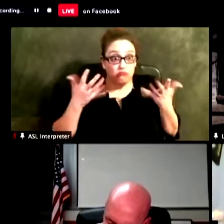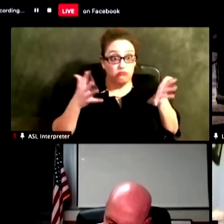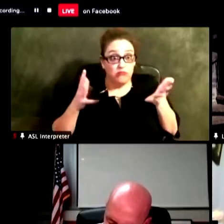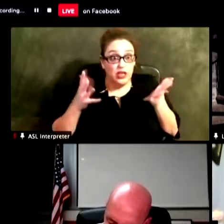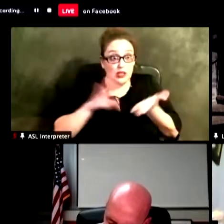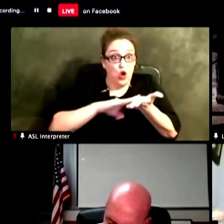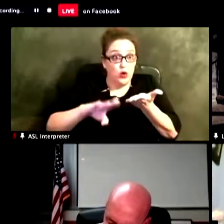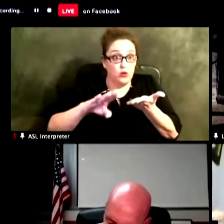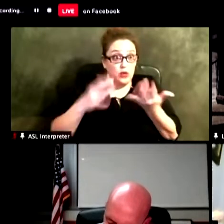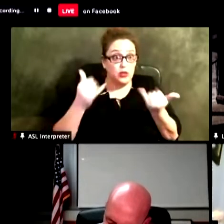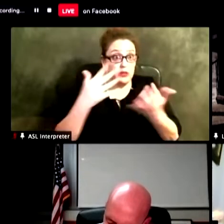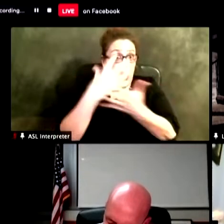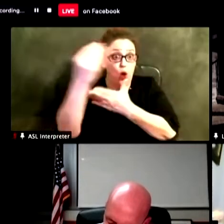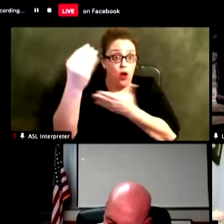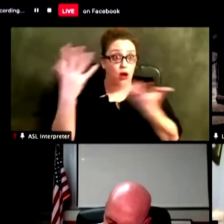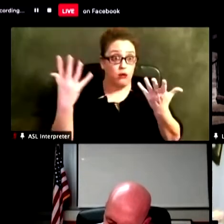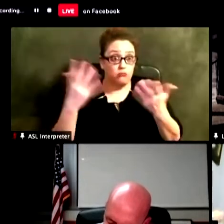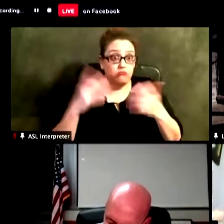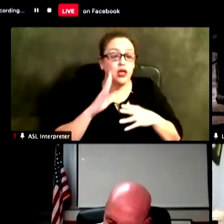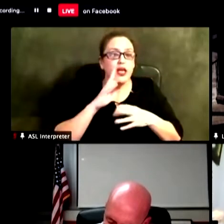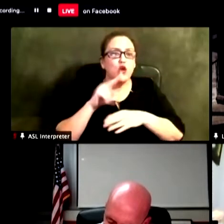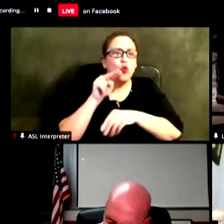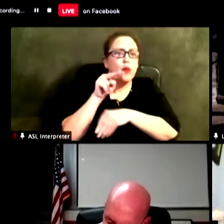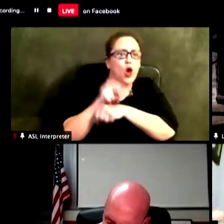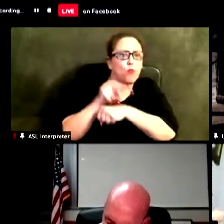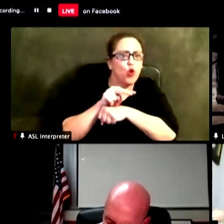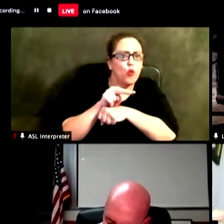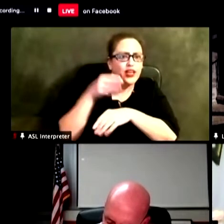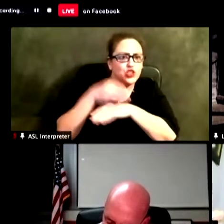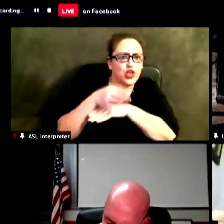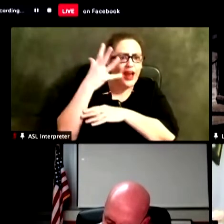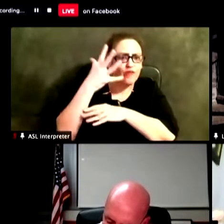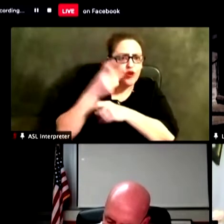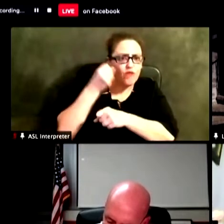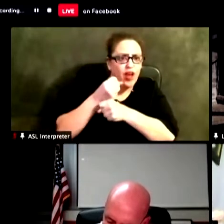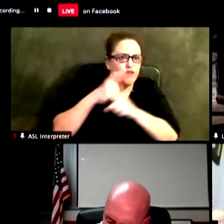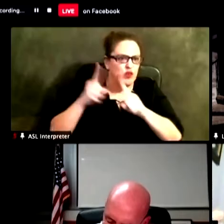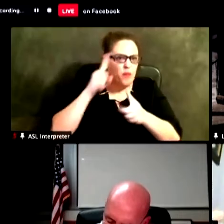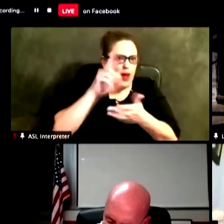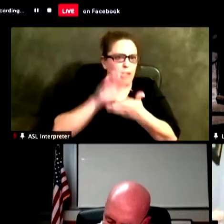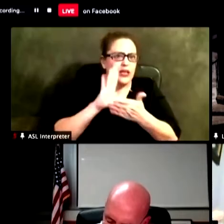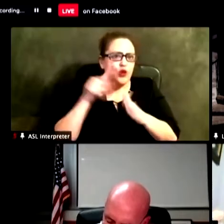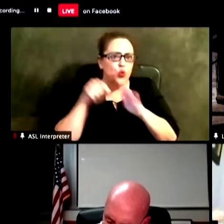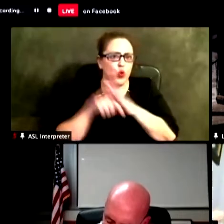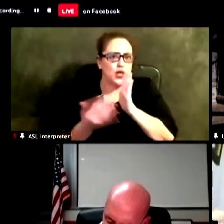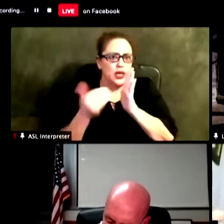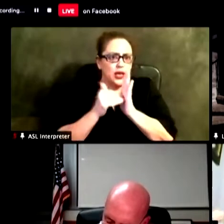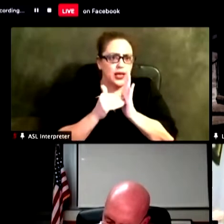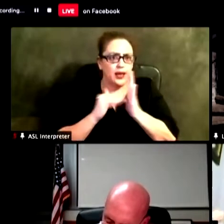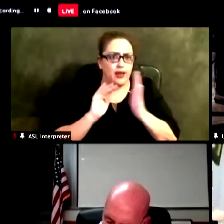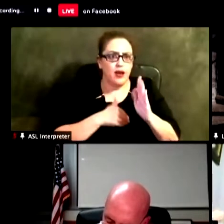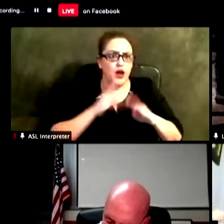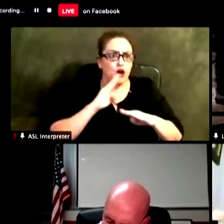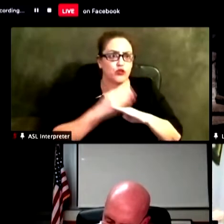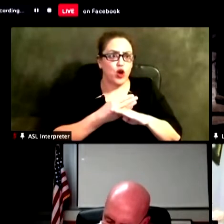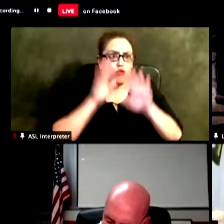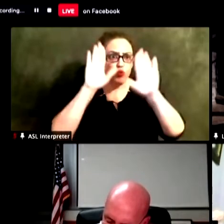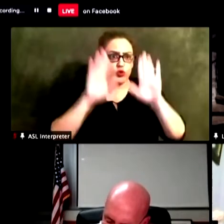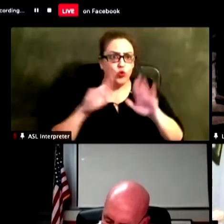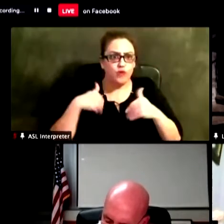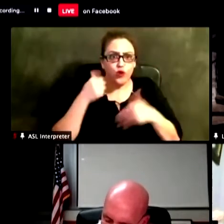for 5 years. But after that, I believe he will kill again. Our daughter was a wonderful young woman. She was a graduate of